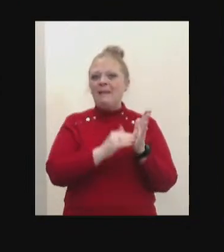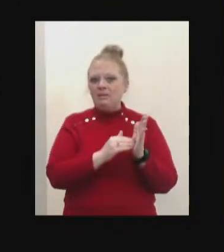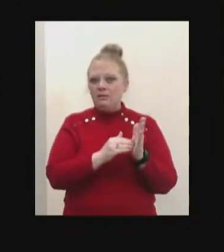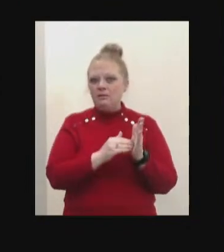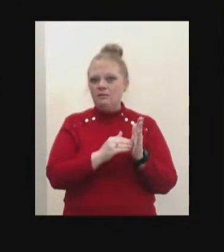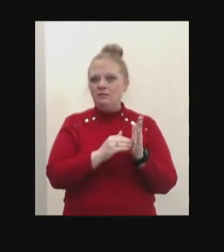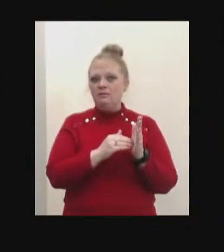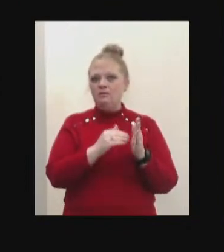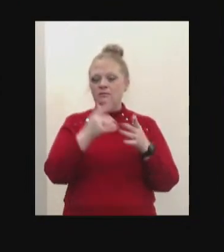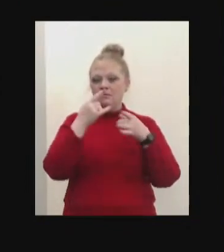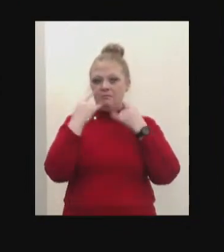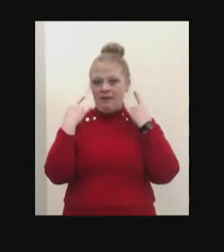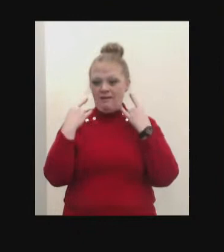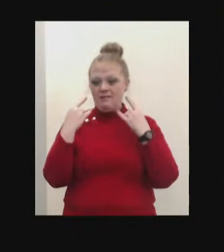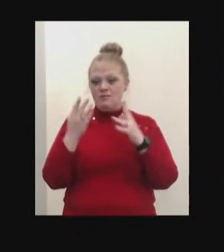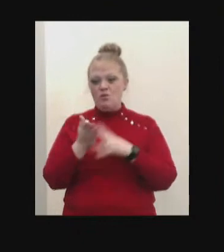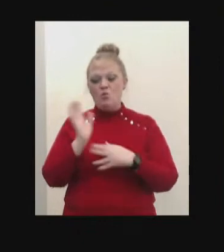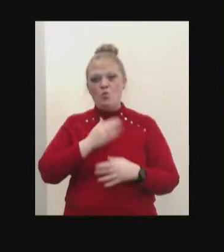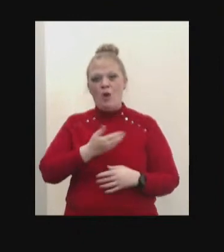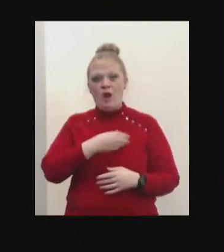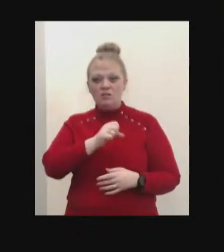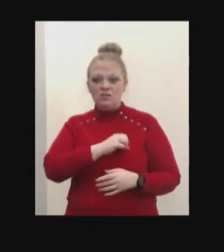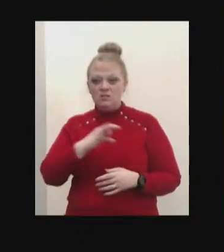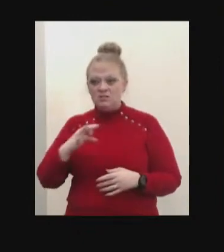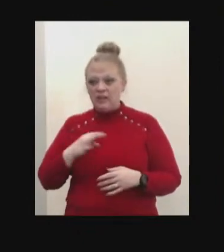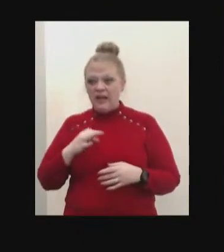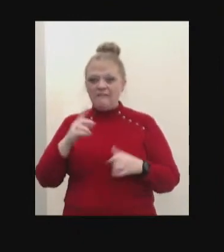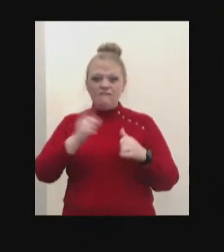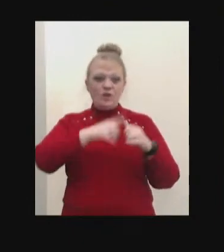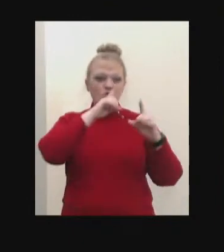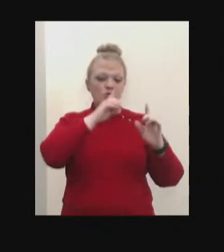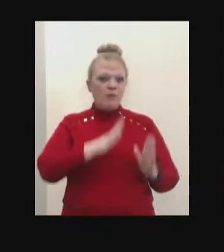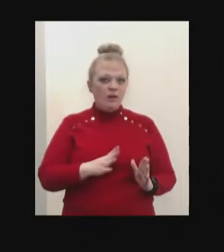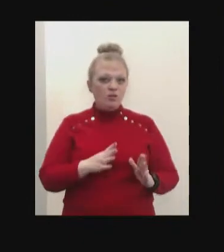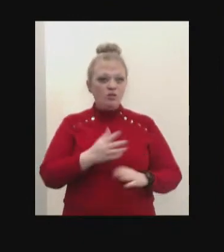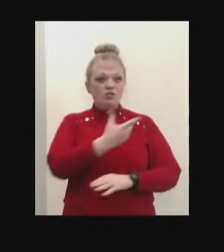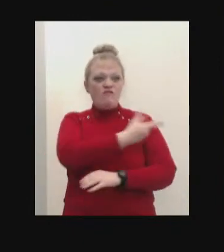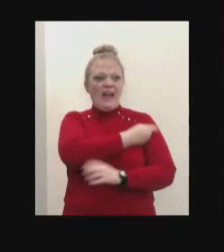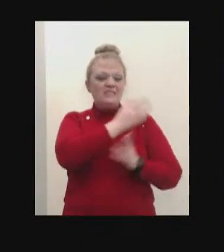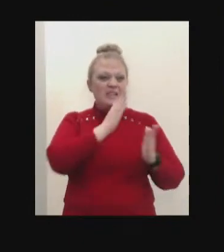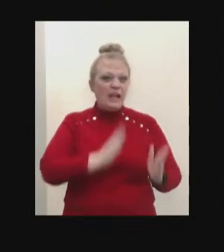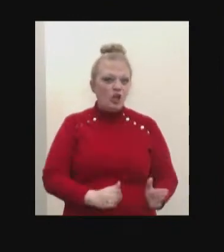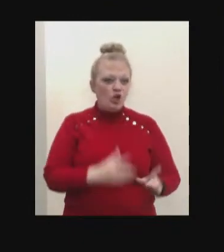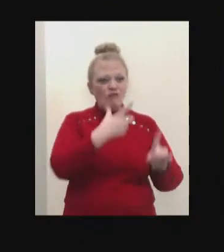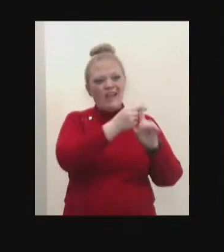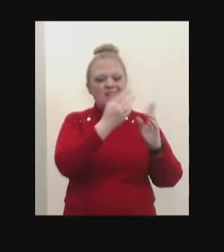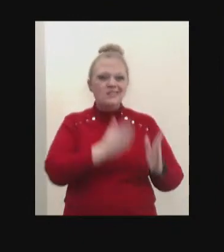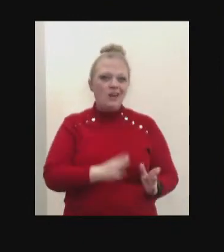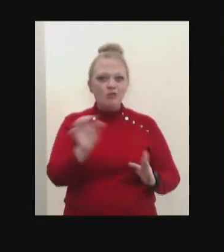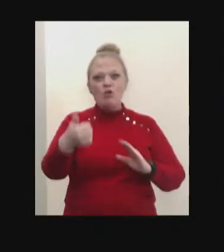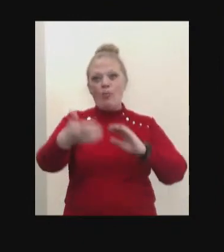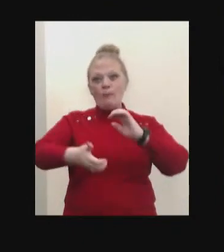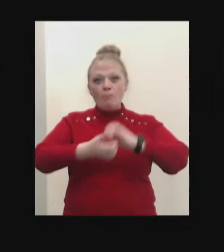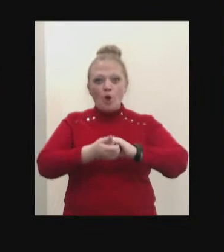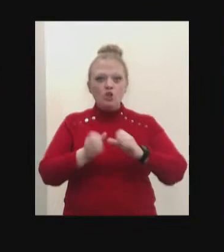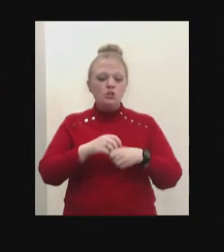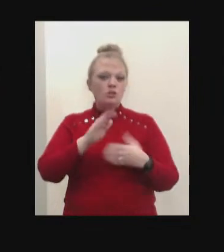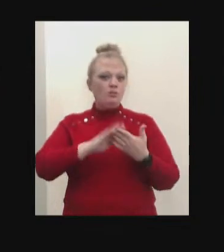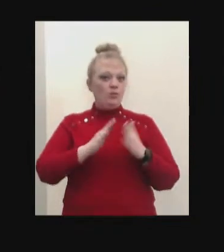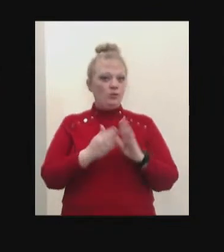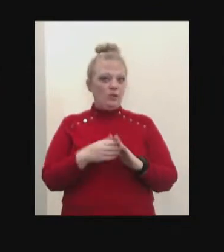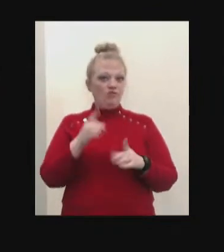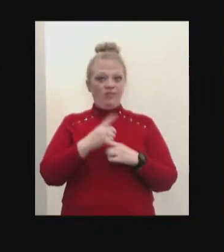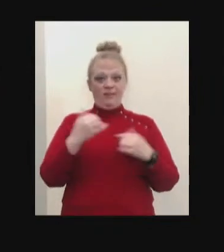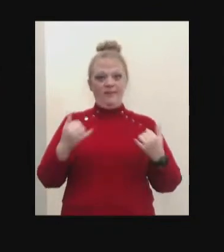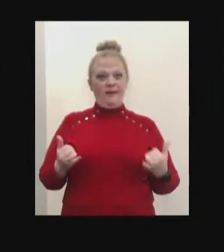through our sanitarians, our first responders, our vaccinators, or other partners in the community. Right now,